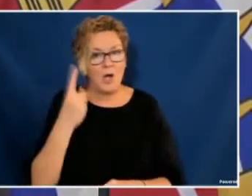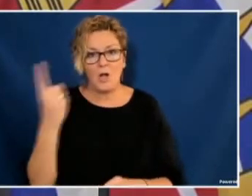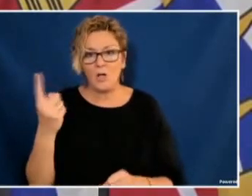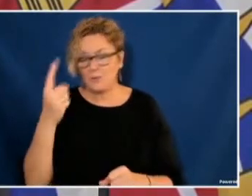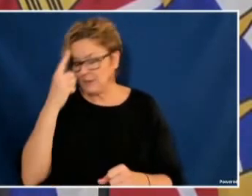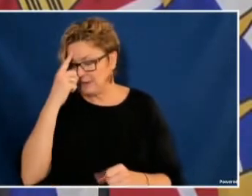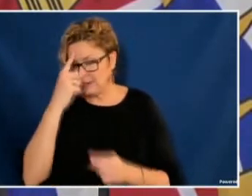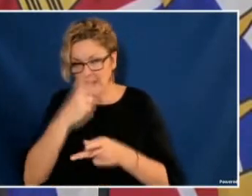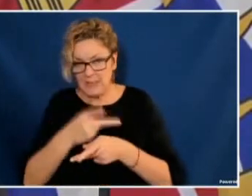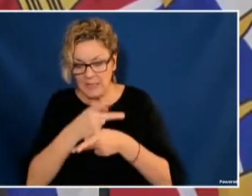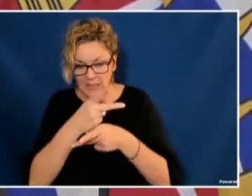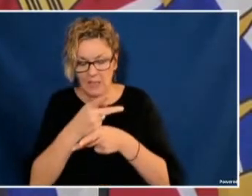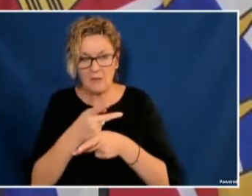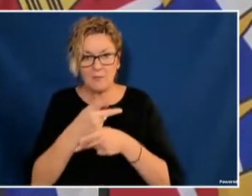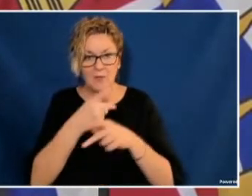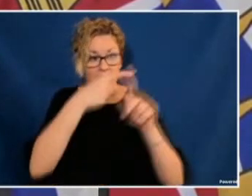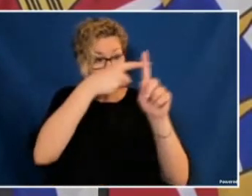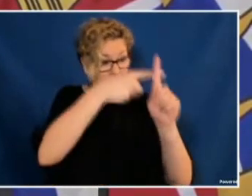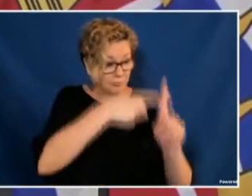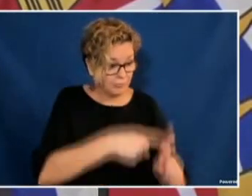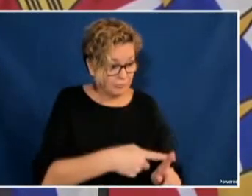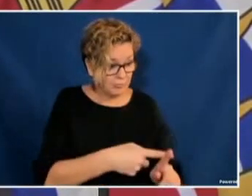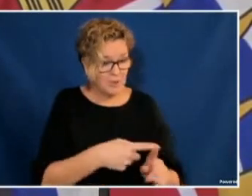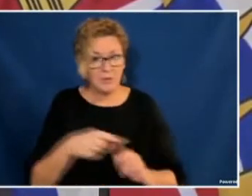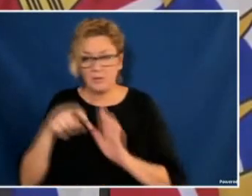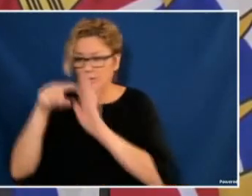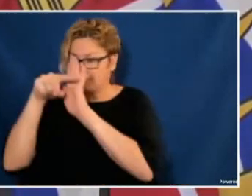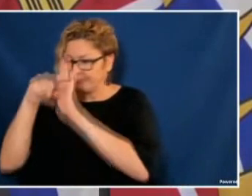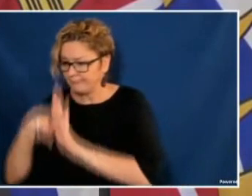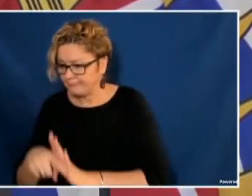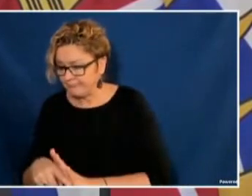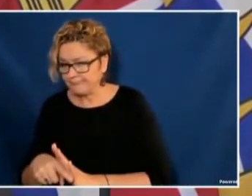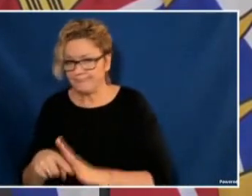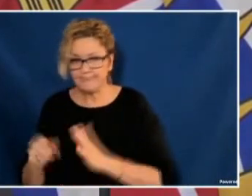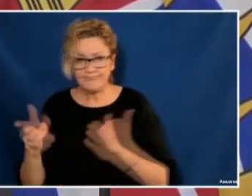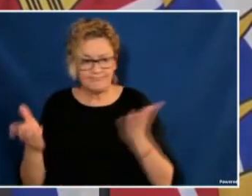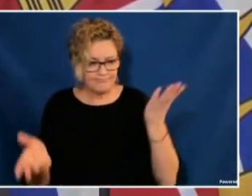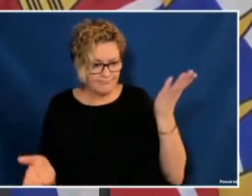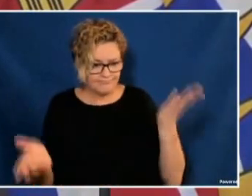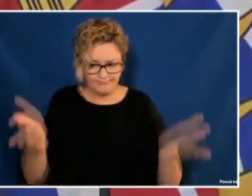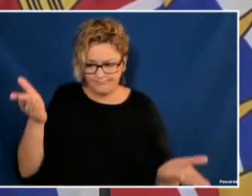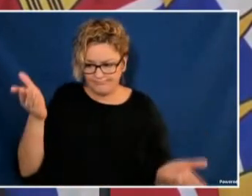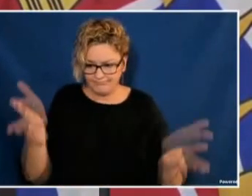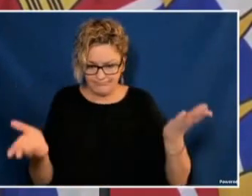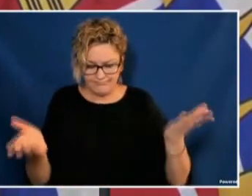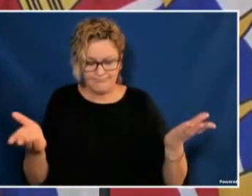of the online COVID trackers, I know that those are